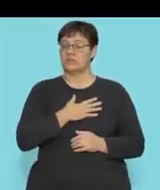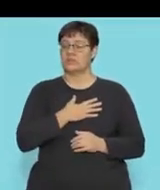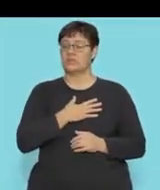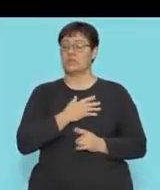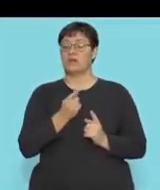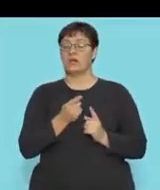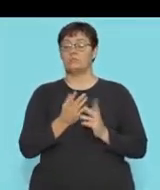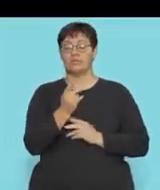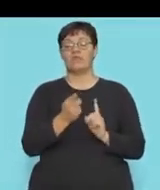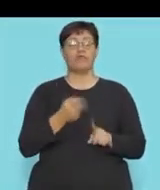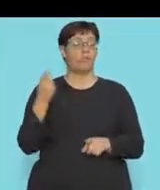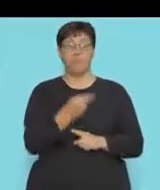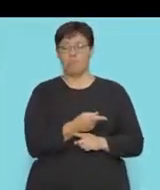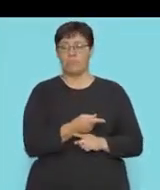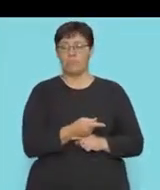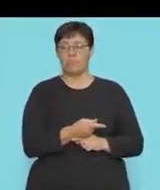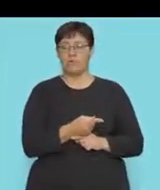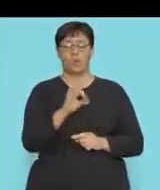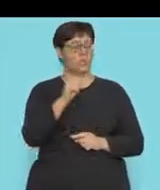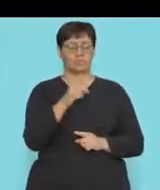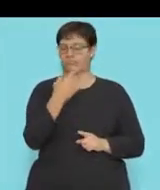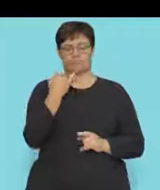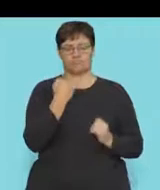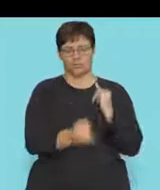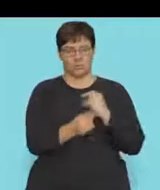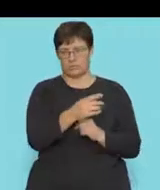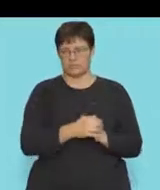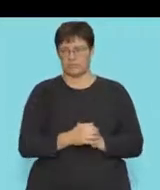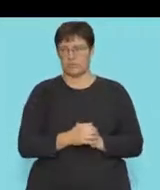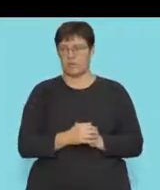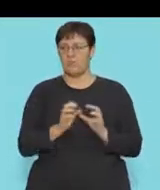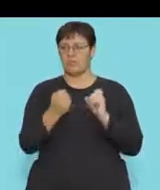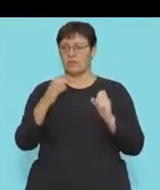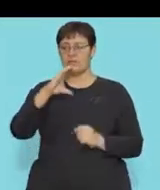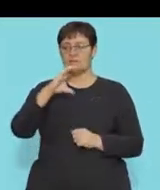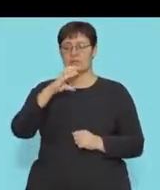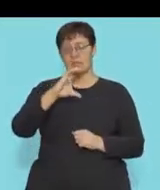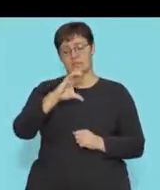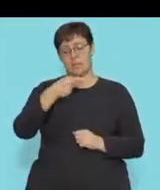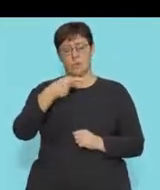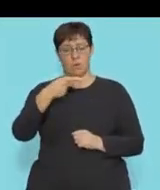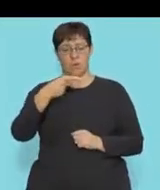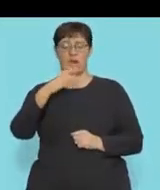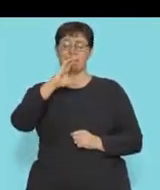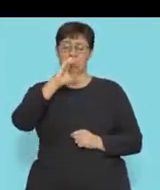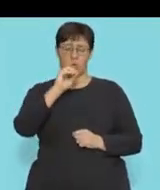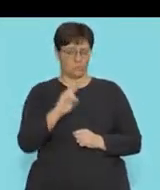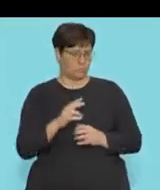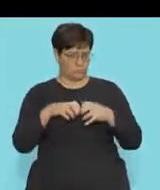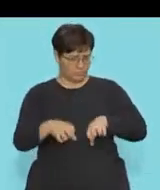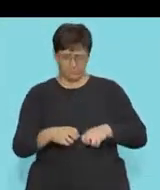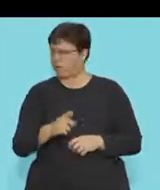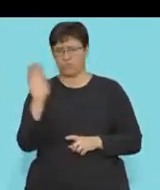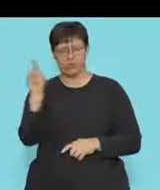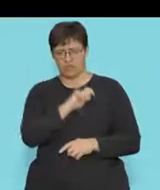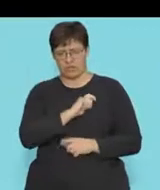during photosynthesis comes from the breakdown of glucose. That's not correct. The breakdown of carbon dioxide. That's not correct. The